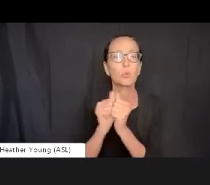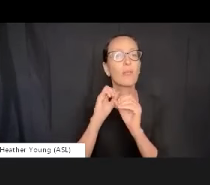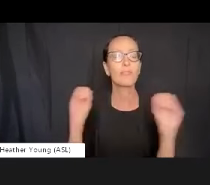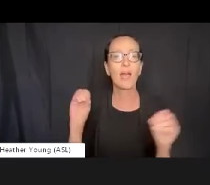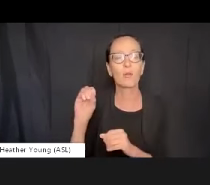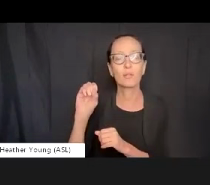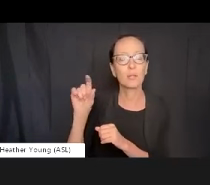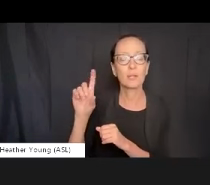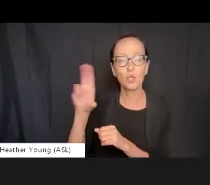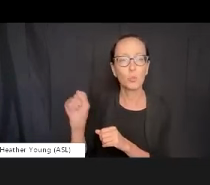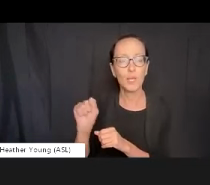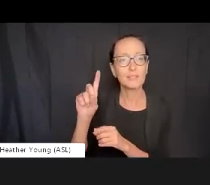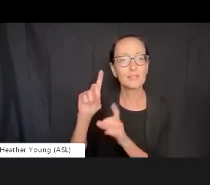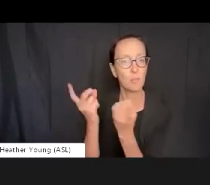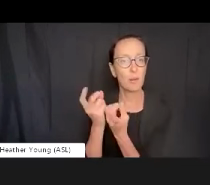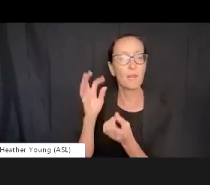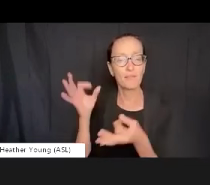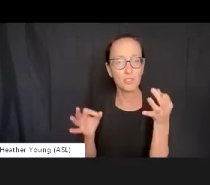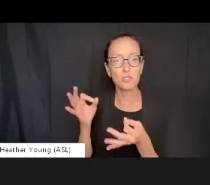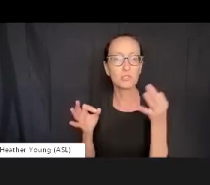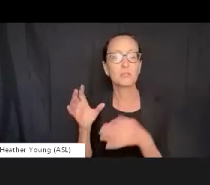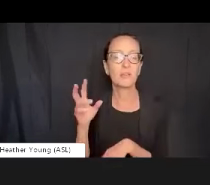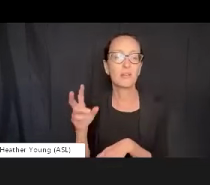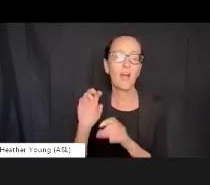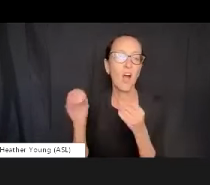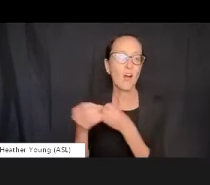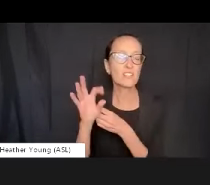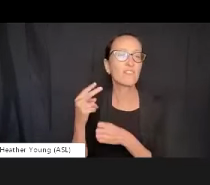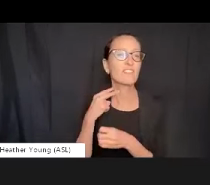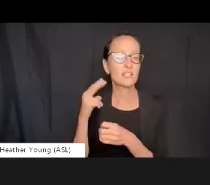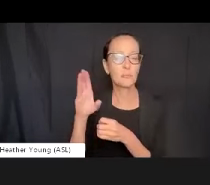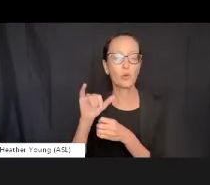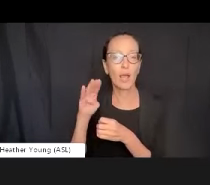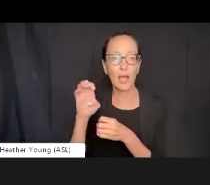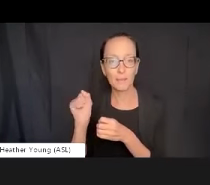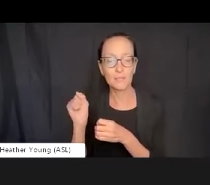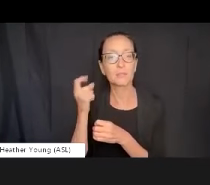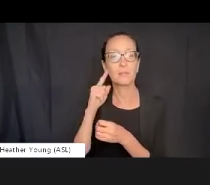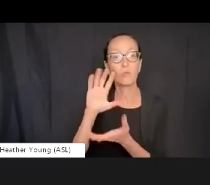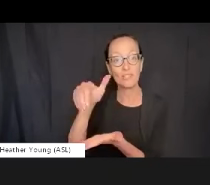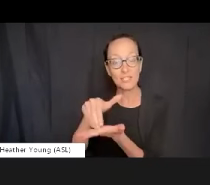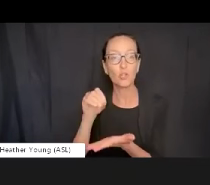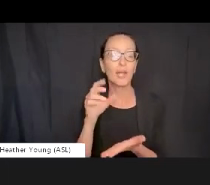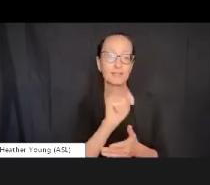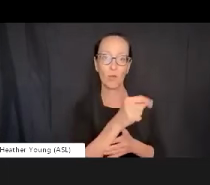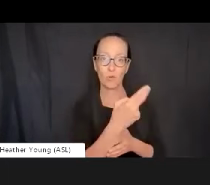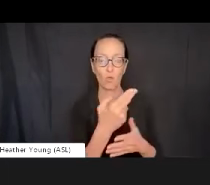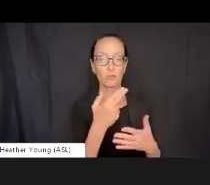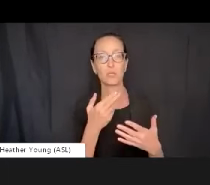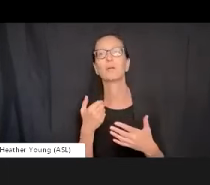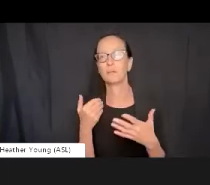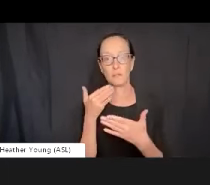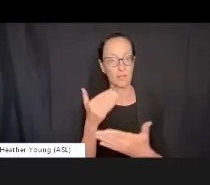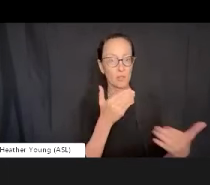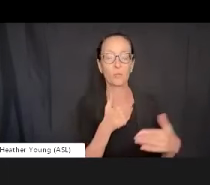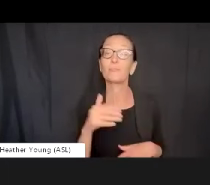and Office for Victims of Crimes for their support for the center as well as our town halls. So I want to go ahead and welcome you to